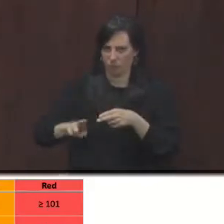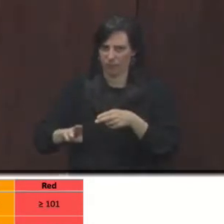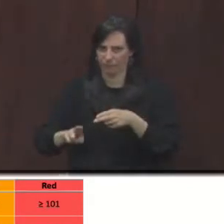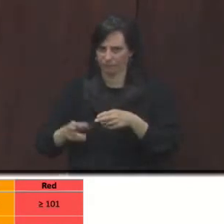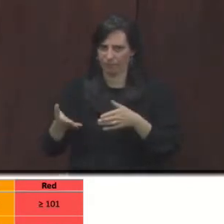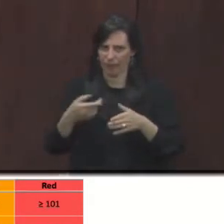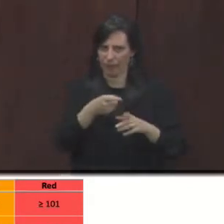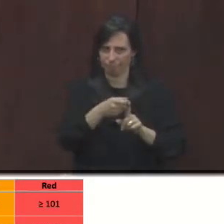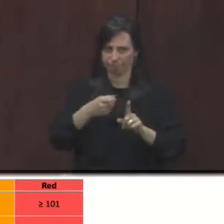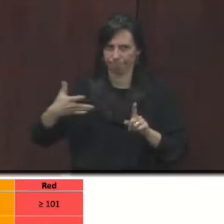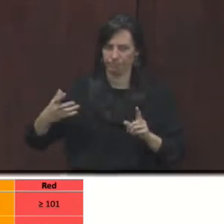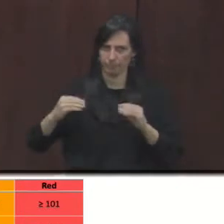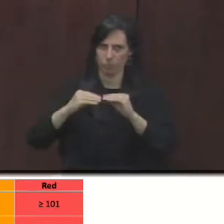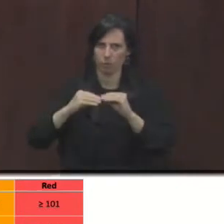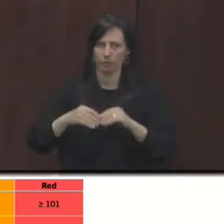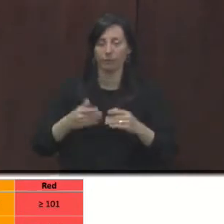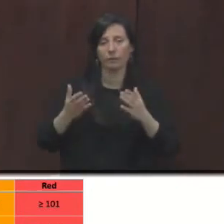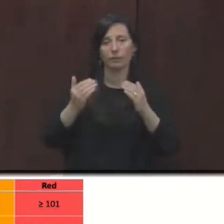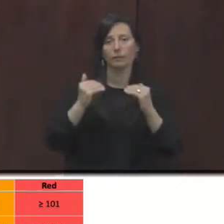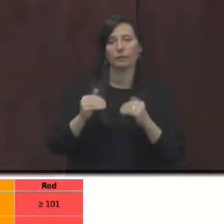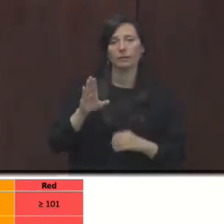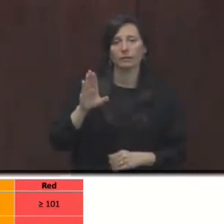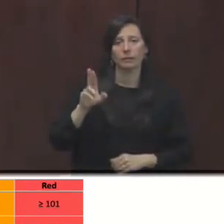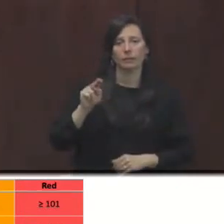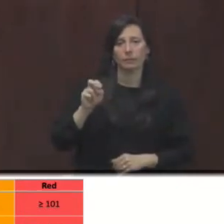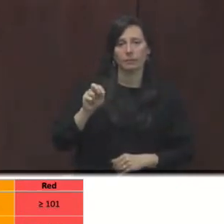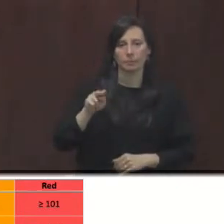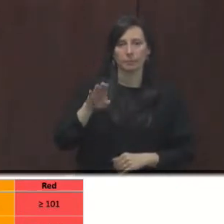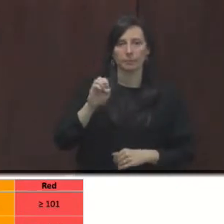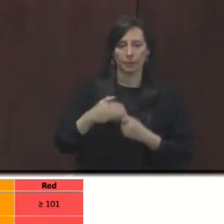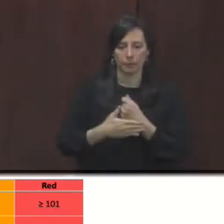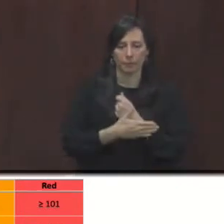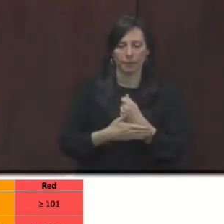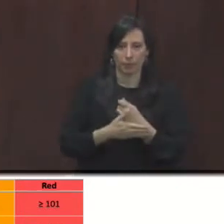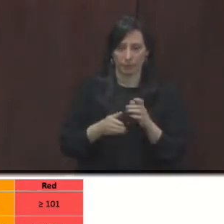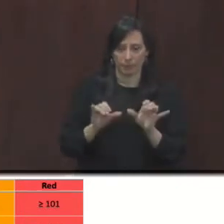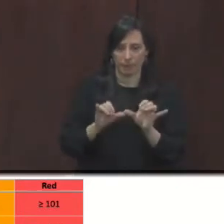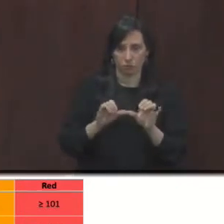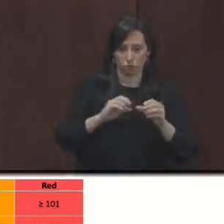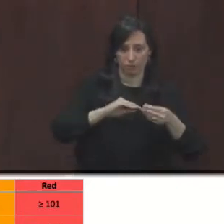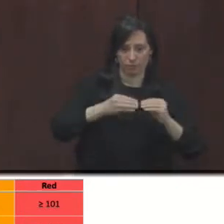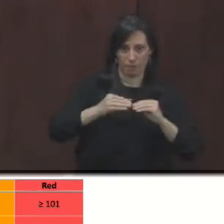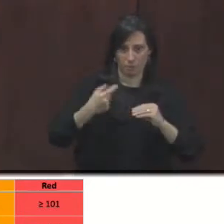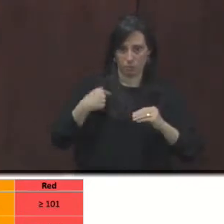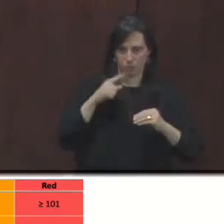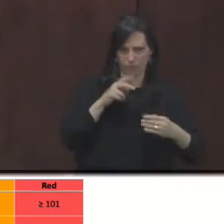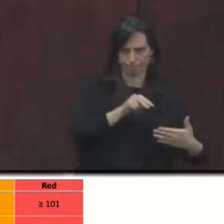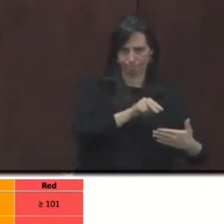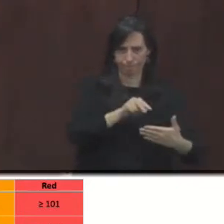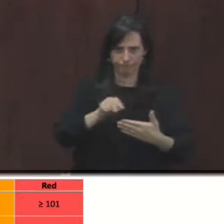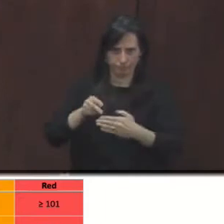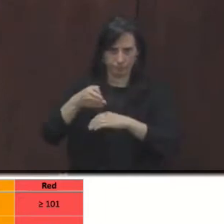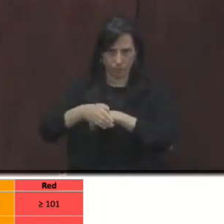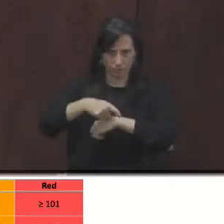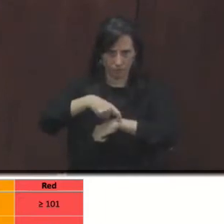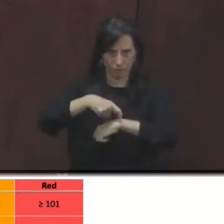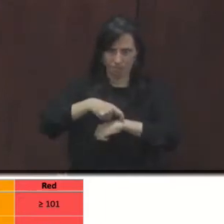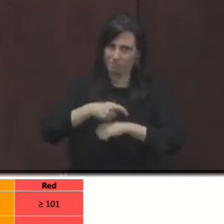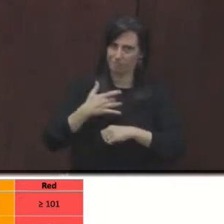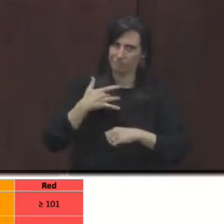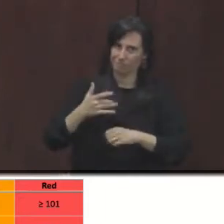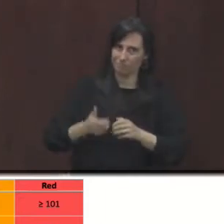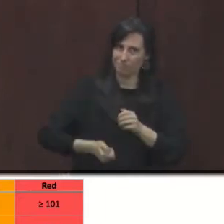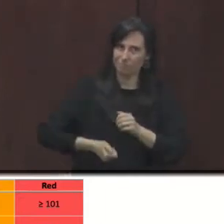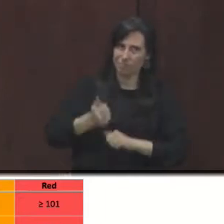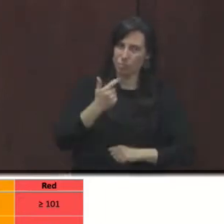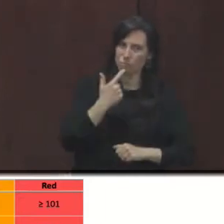These are our Buncombe County metrics that we've been monitoring over time. Many of our current metrics that we monitor remain red or orange at